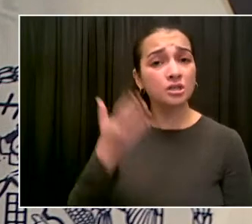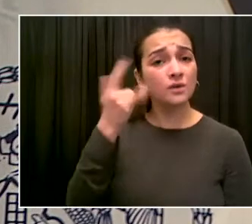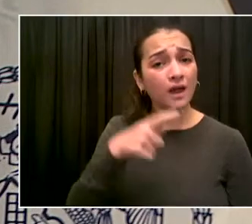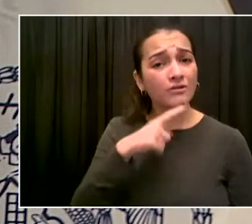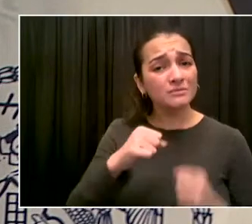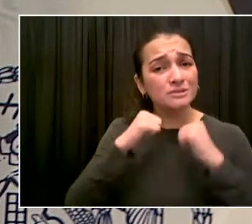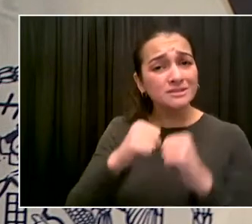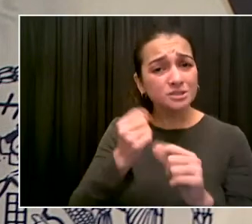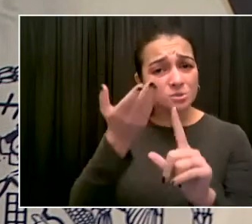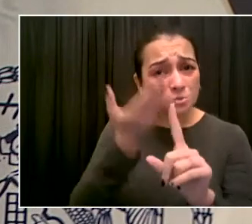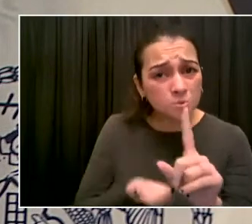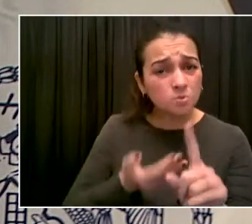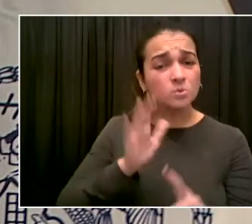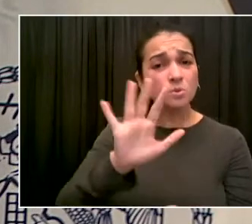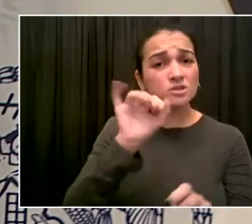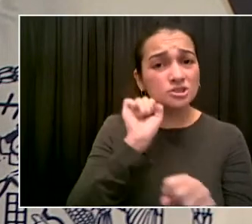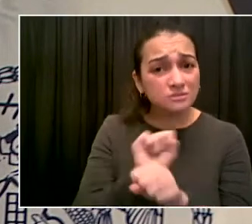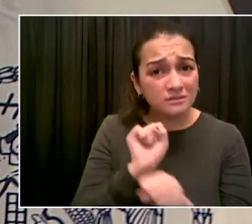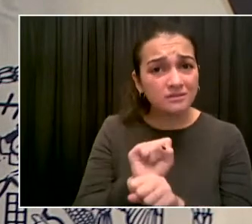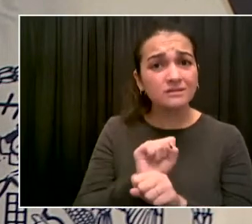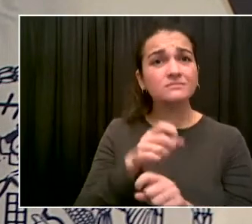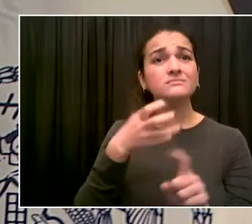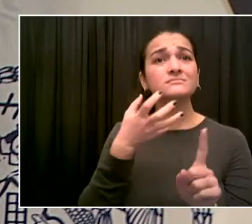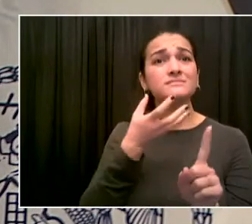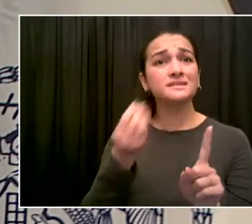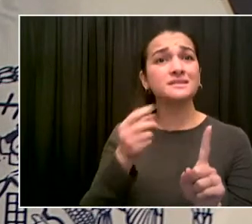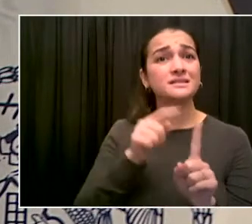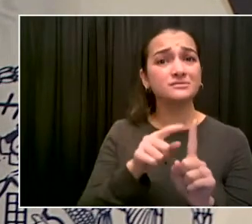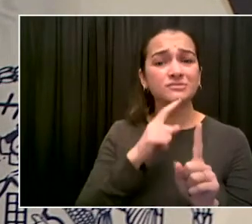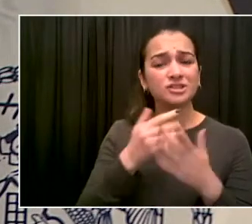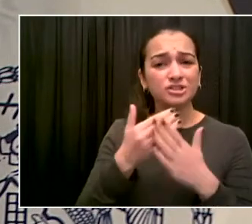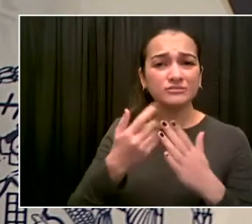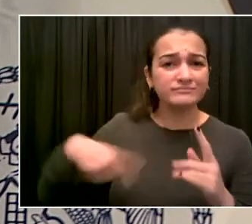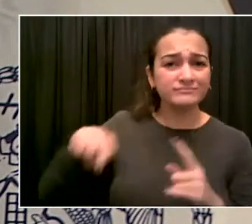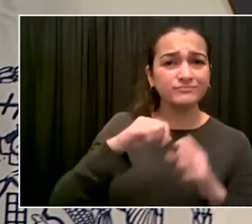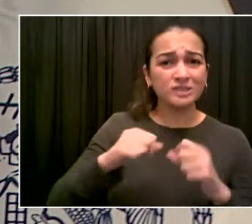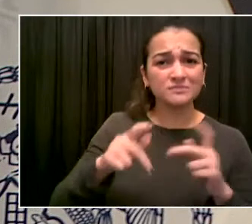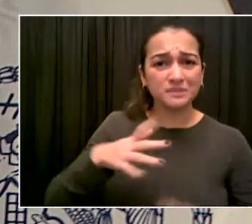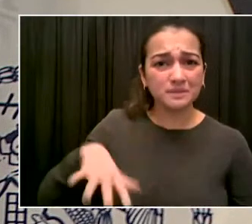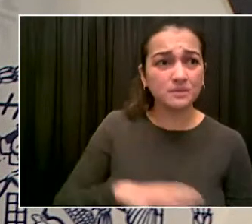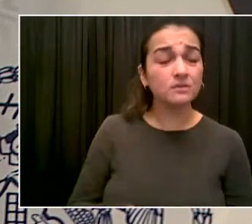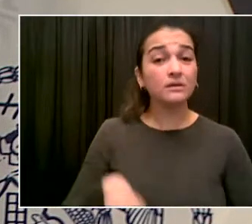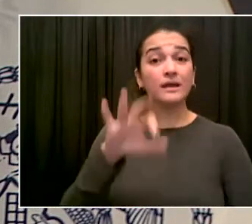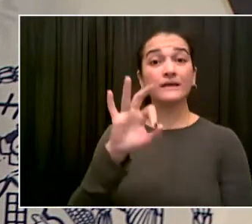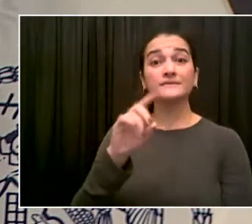And it's time for people to come in and get vaccinated. Commissioner Nigro. Can